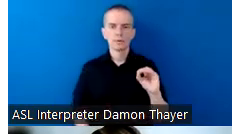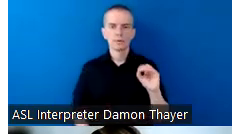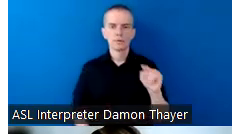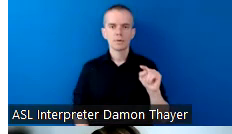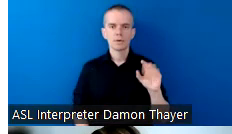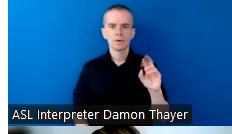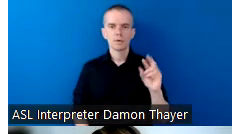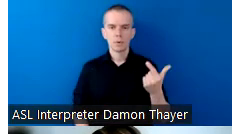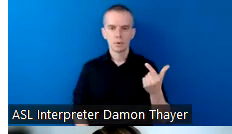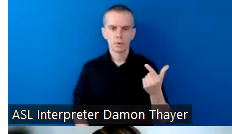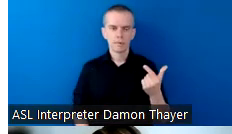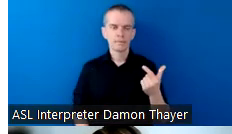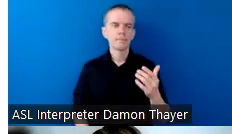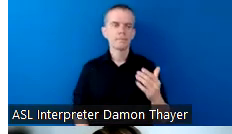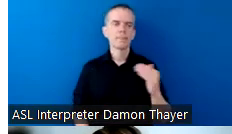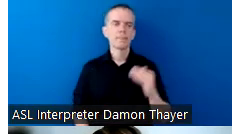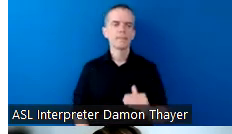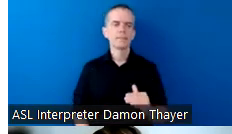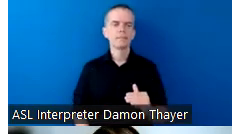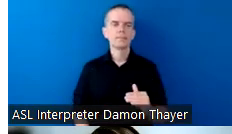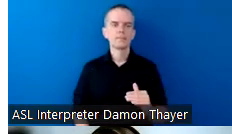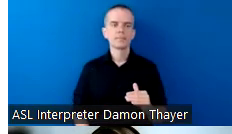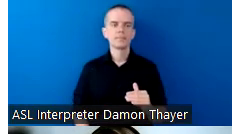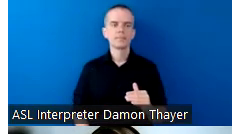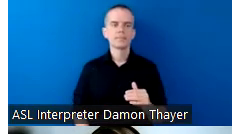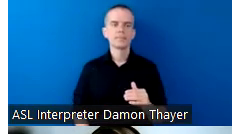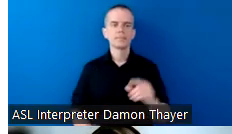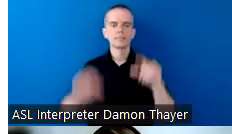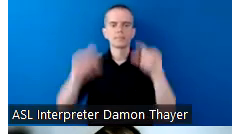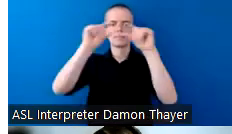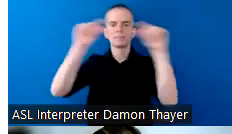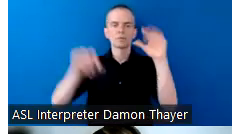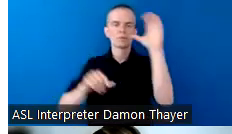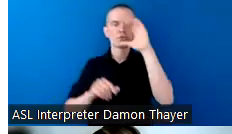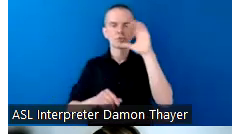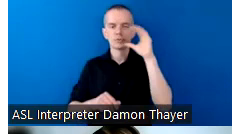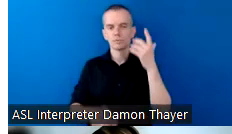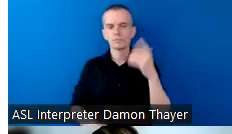and then you would go up into the search function, which is the little